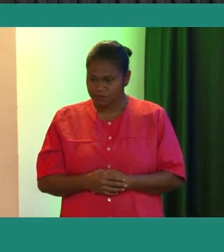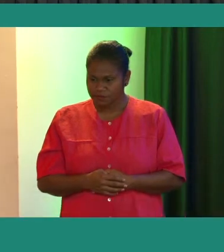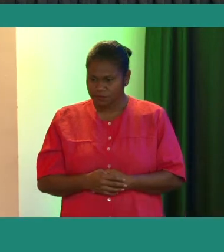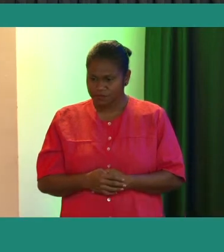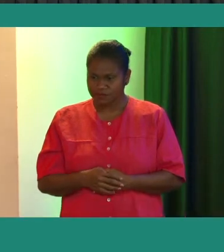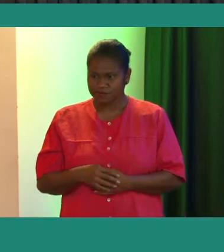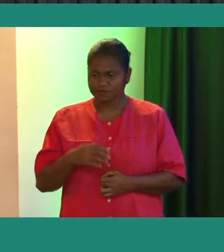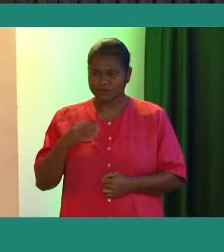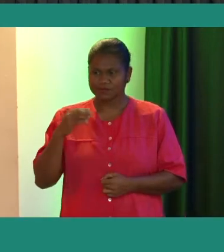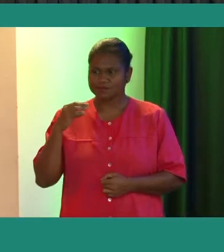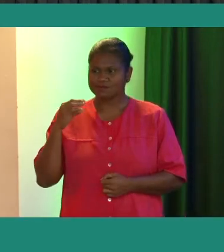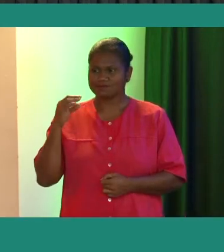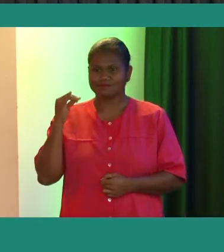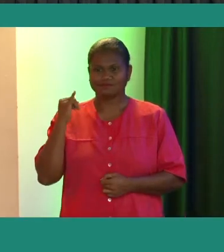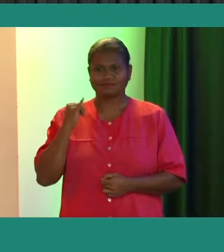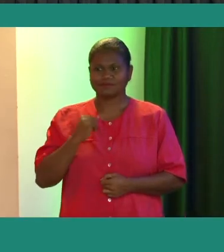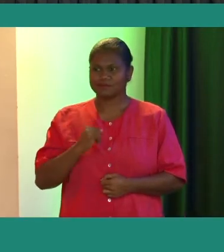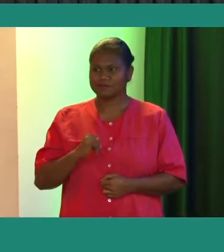counseling